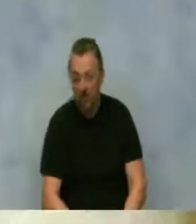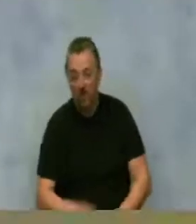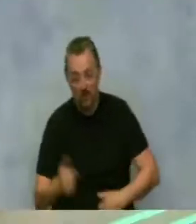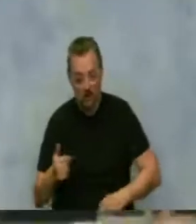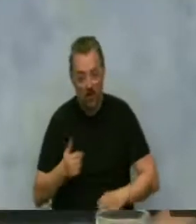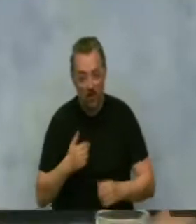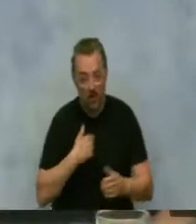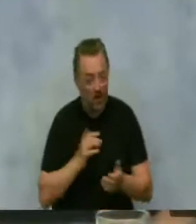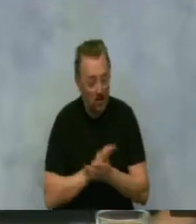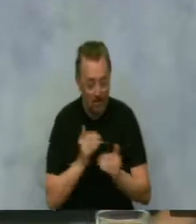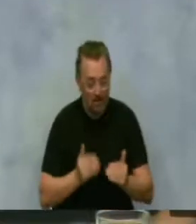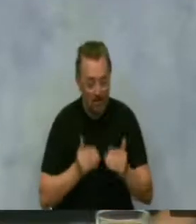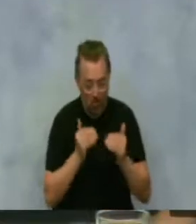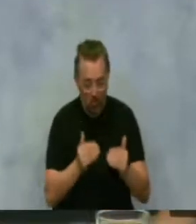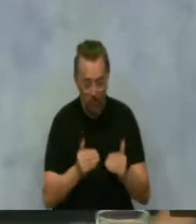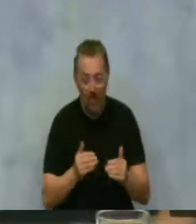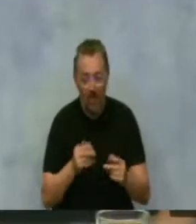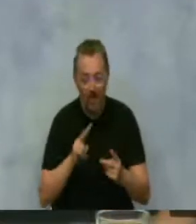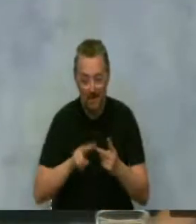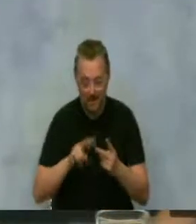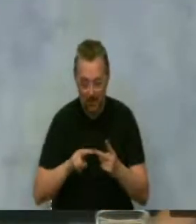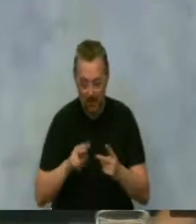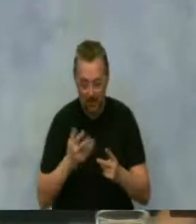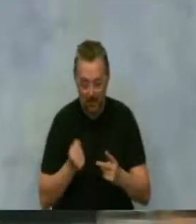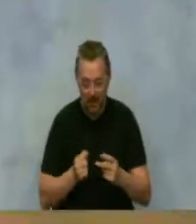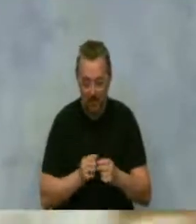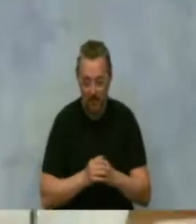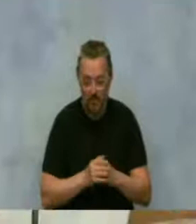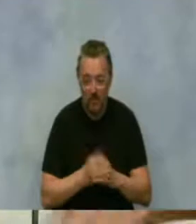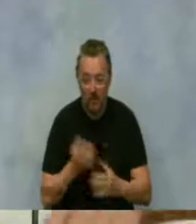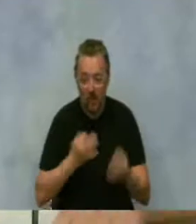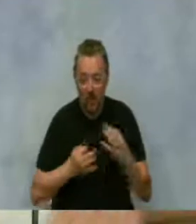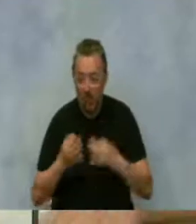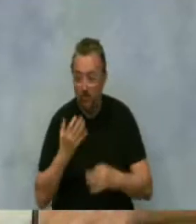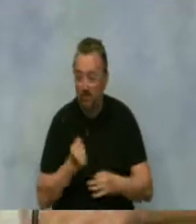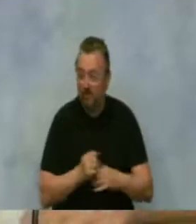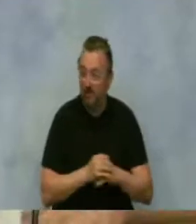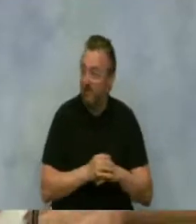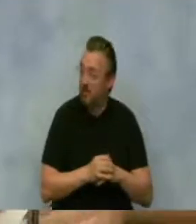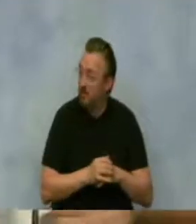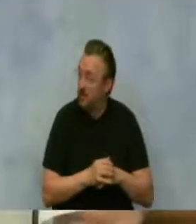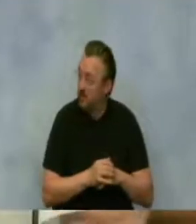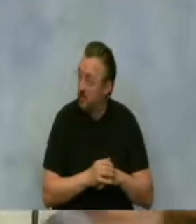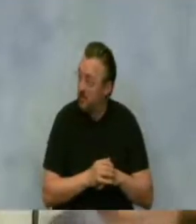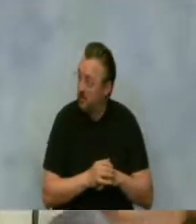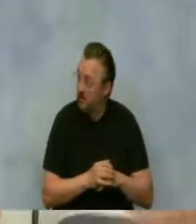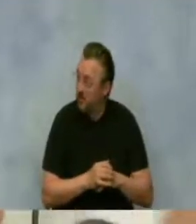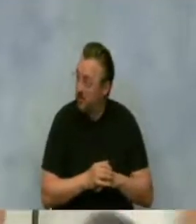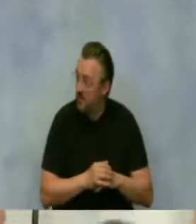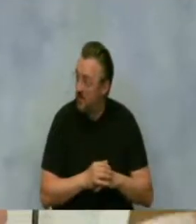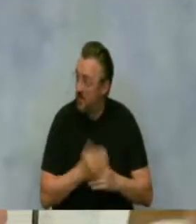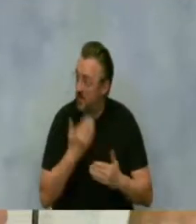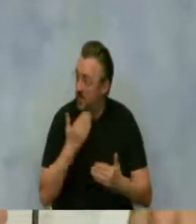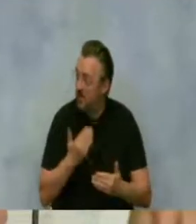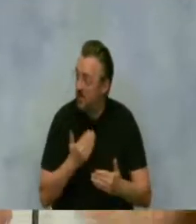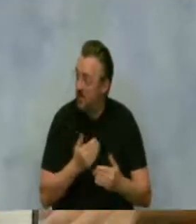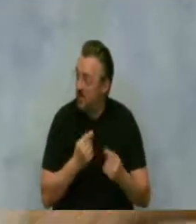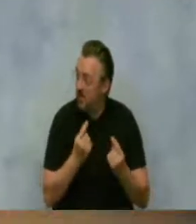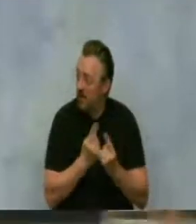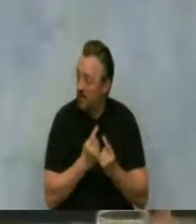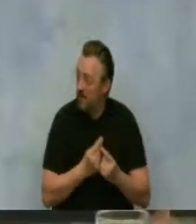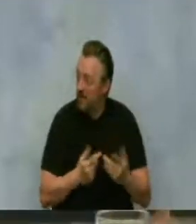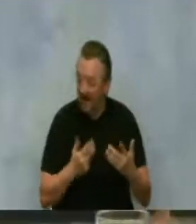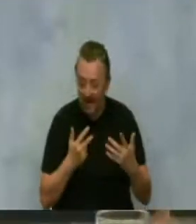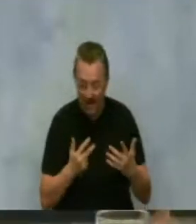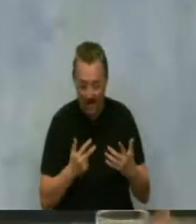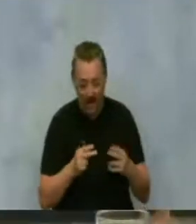report. I'll second that. Any questions? Very much. Item 8, Housing